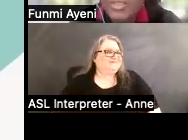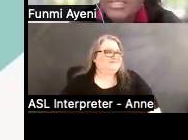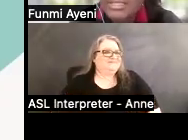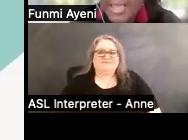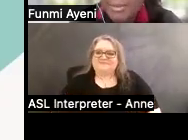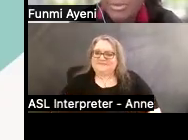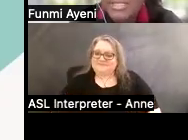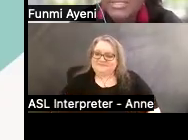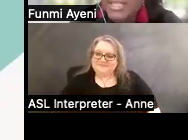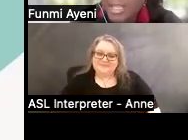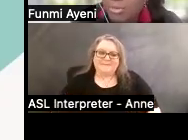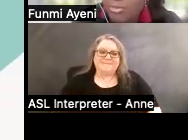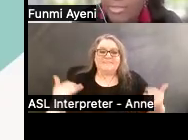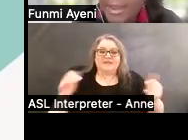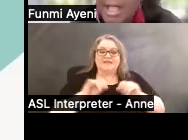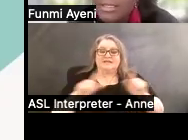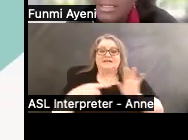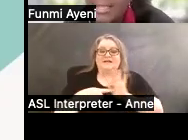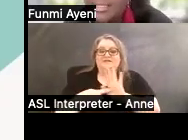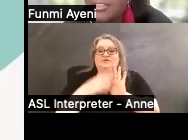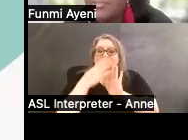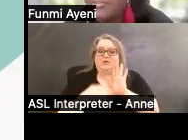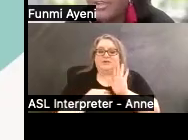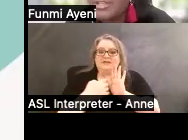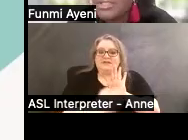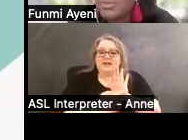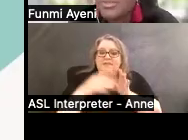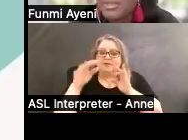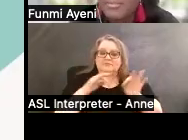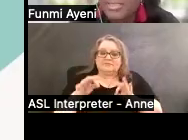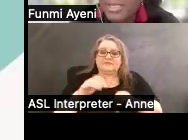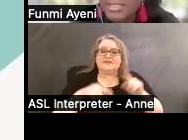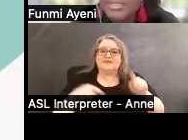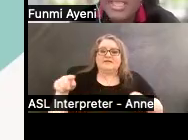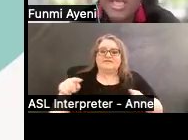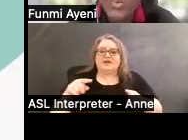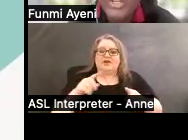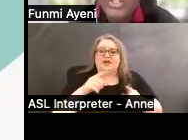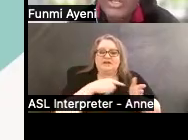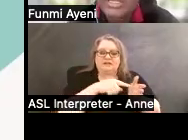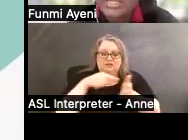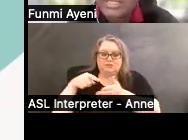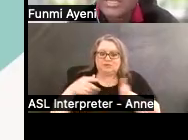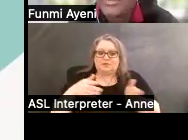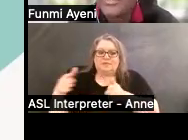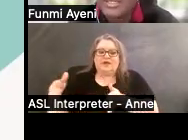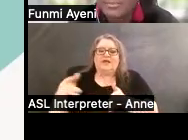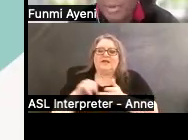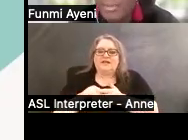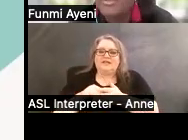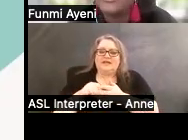And so this slide presents a table that outlines the various disbursement methods, which